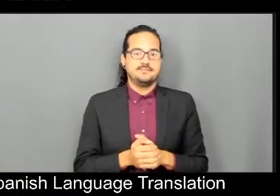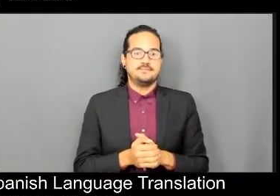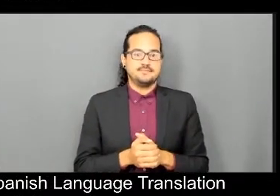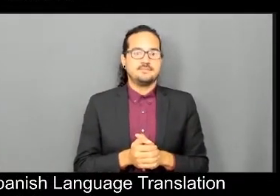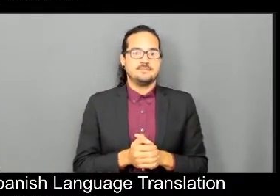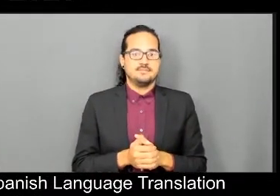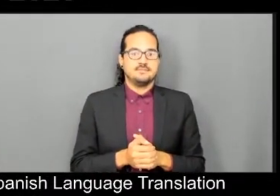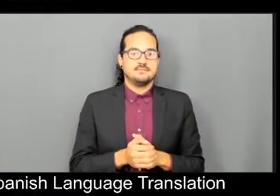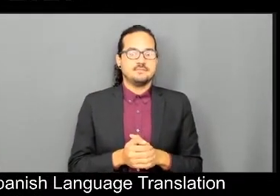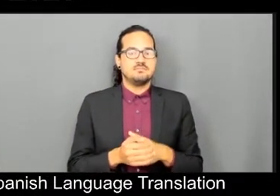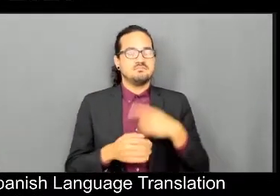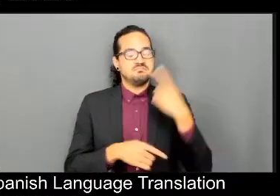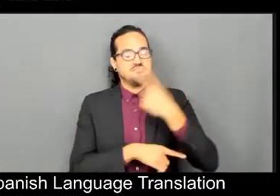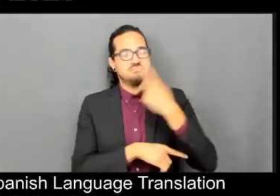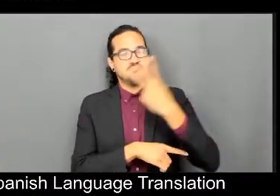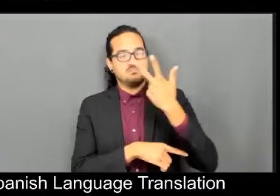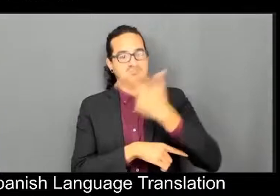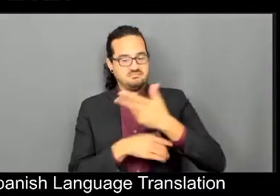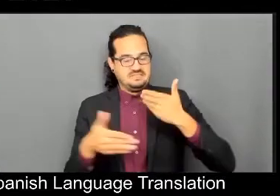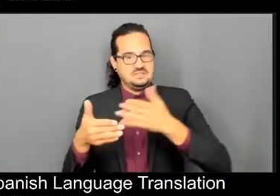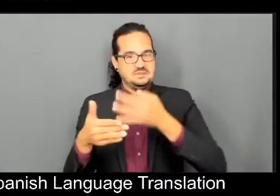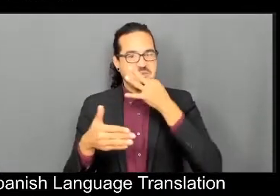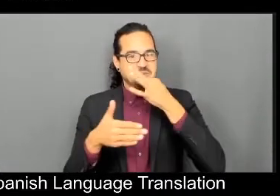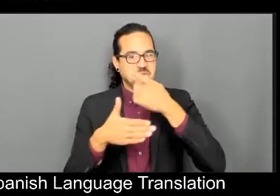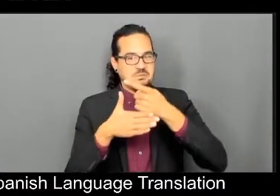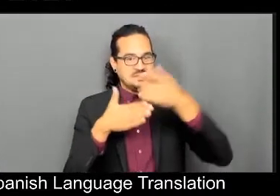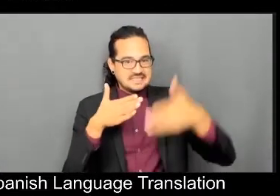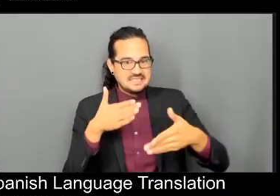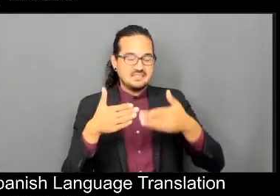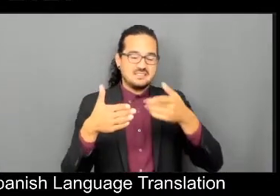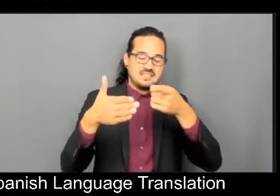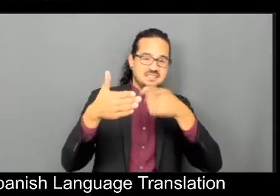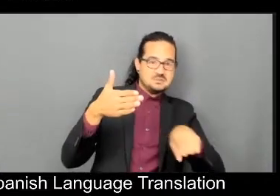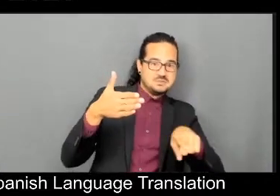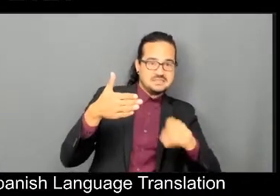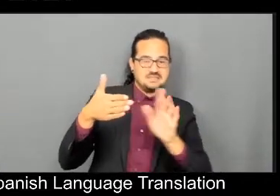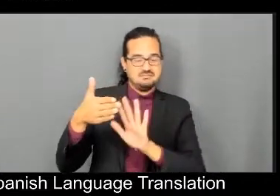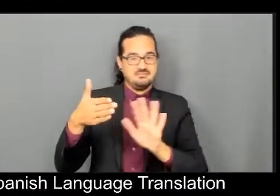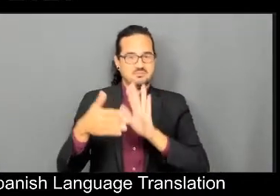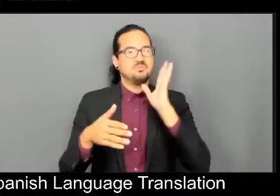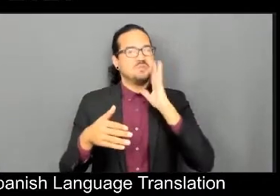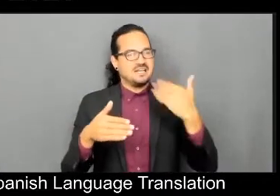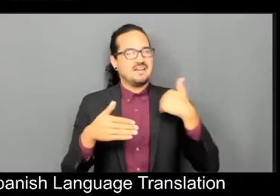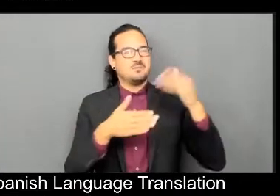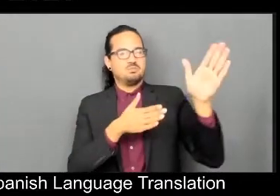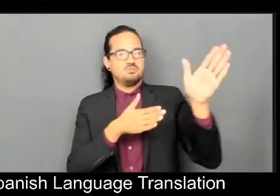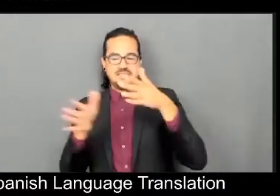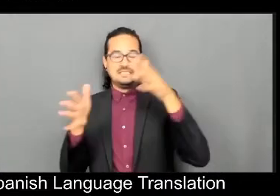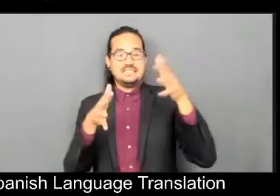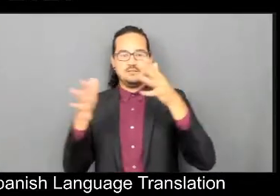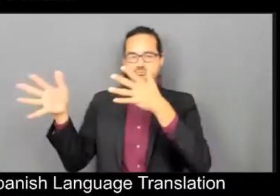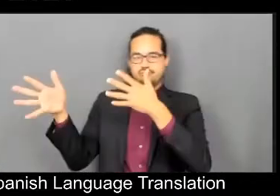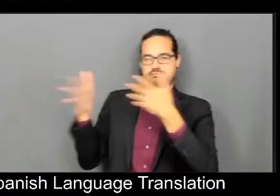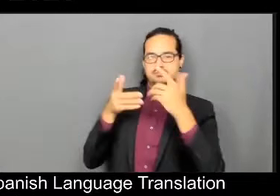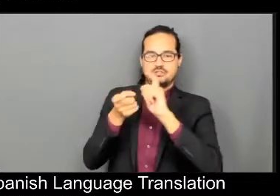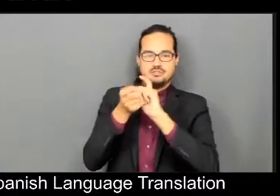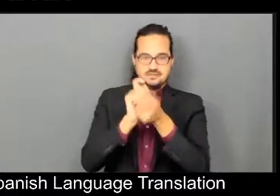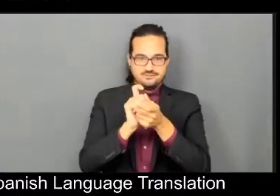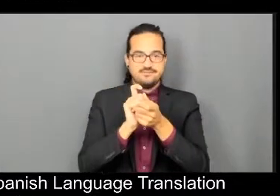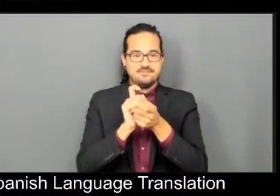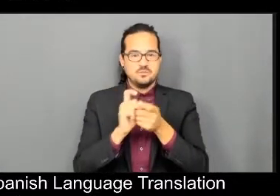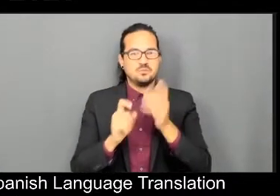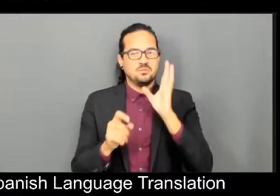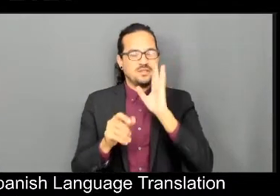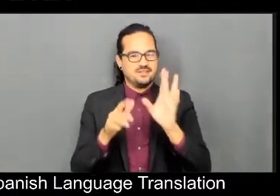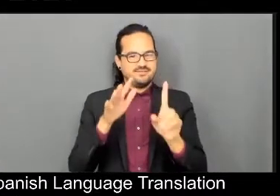and early next week, is one, we had that wind shift where we've been dealing with these anomalous or out of the ordinary southwest to